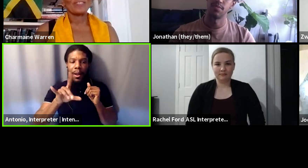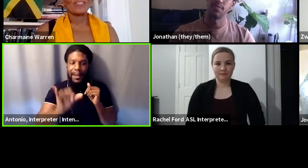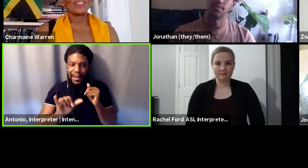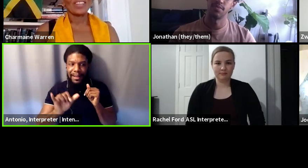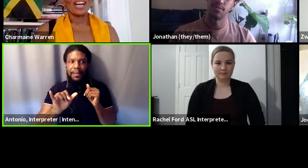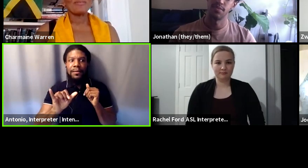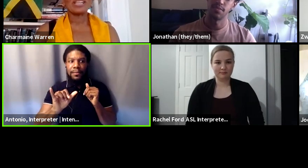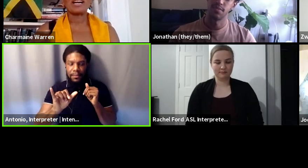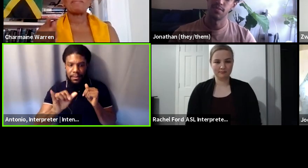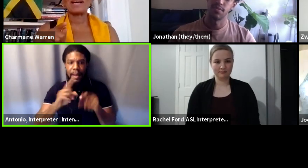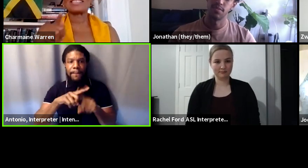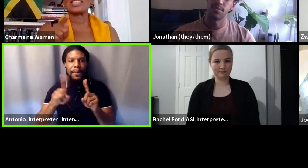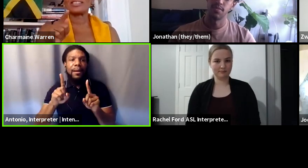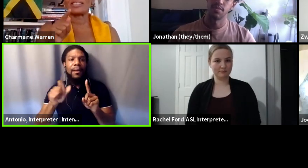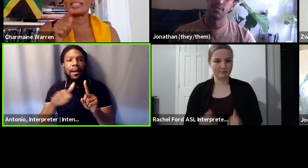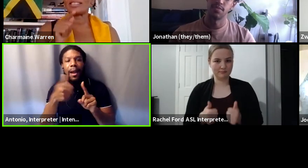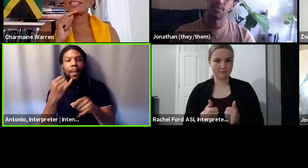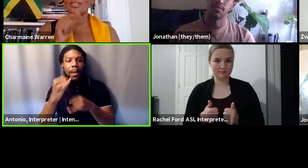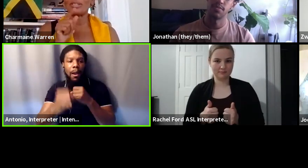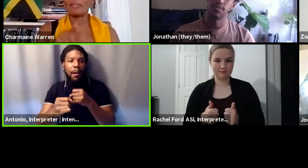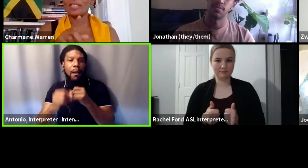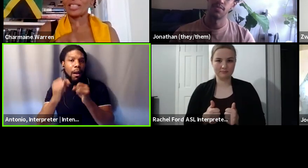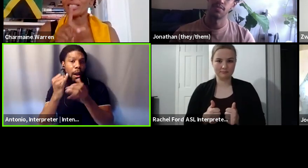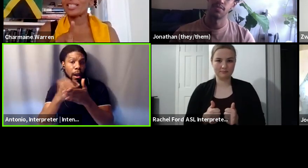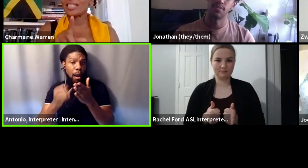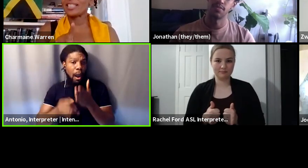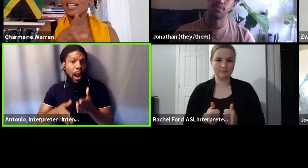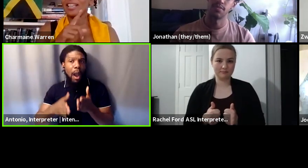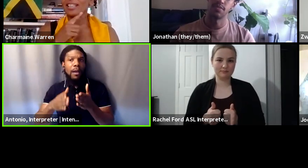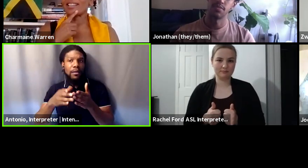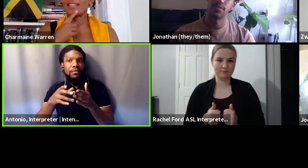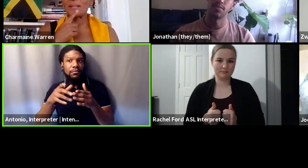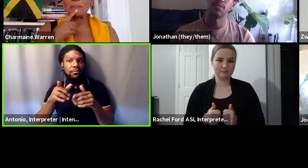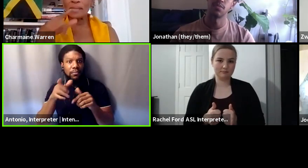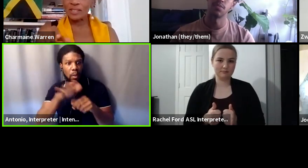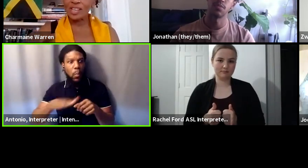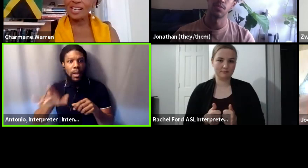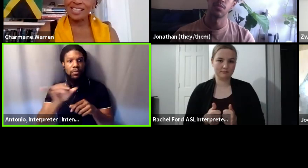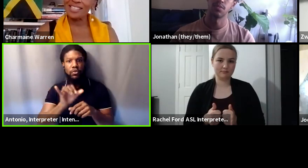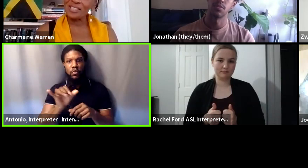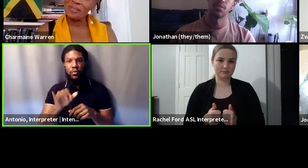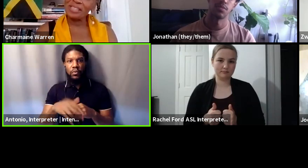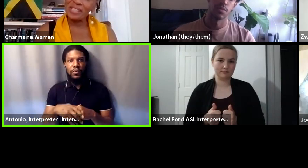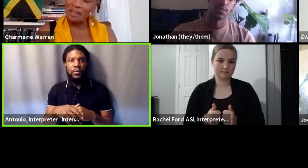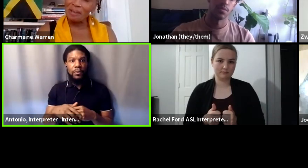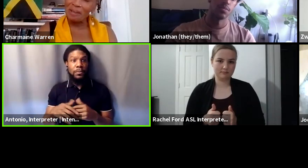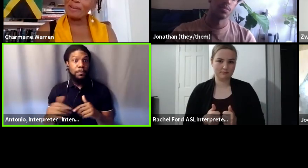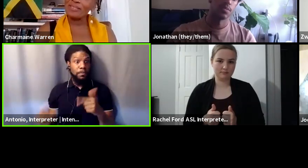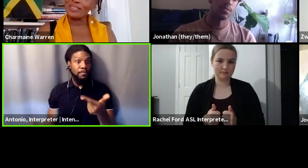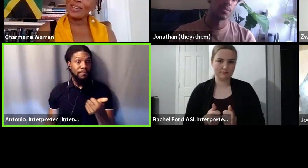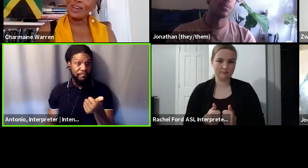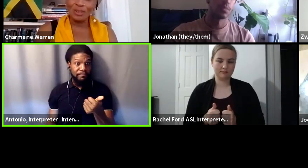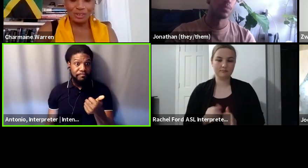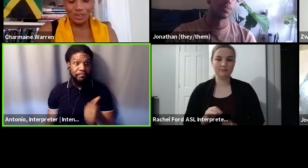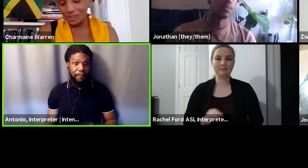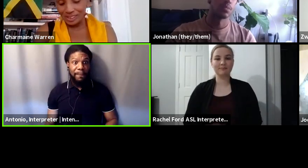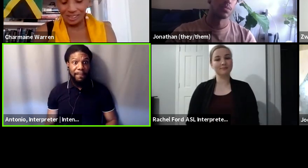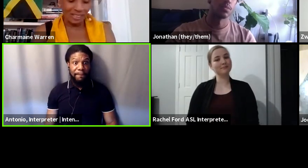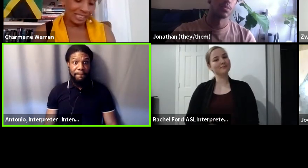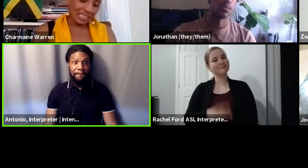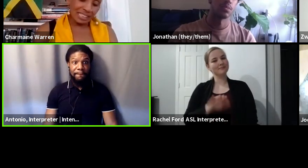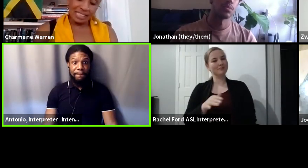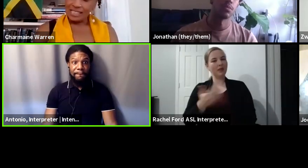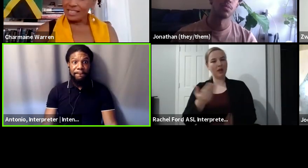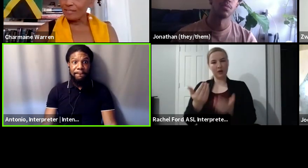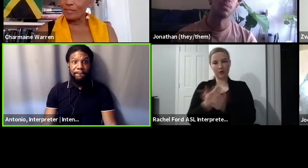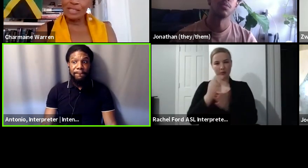I want to come back to new definitions in a second. But Jonathan, do you want to talk about cultural